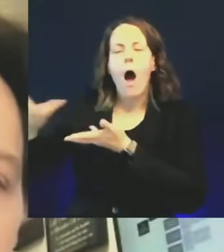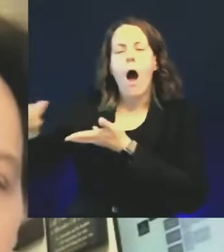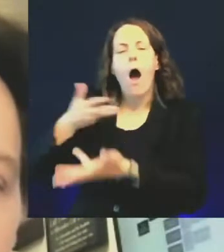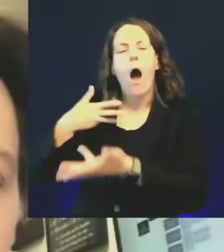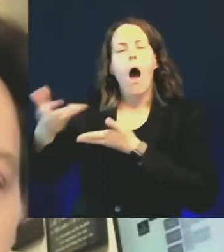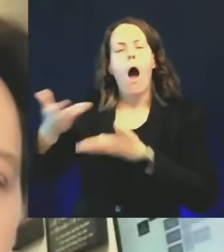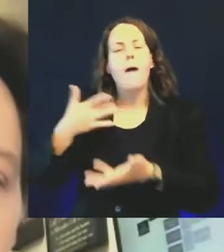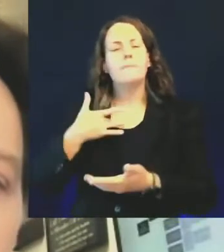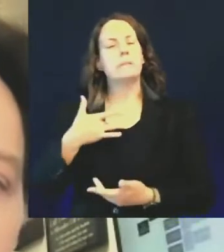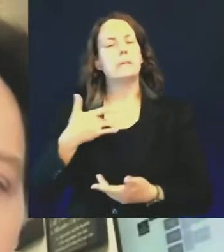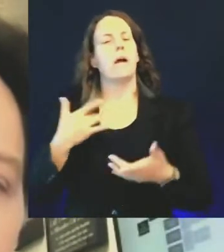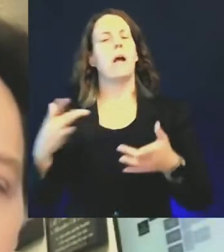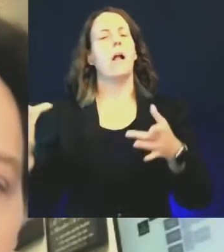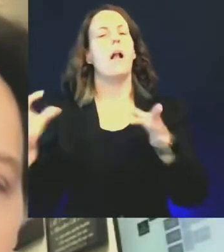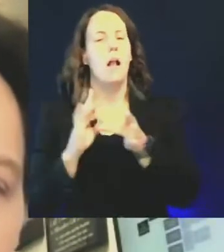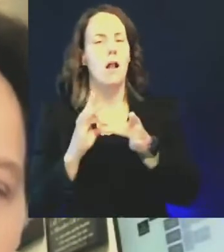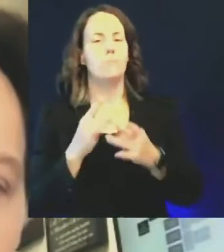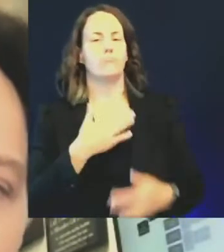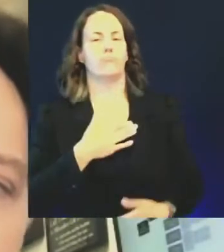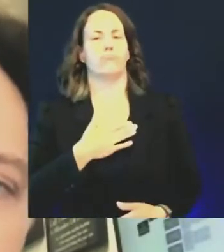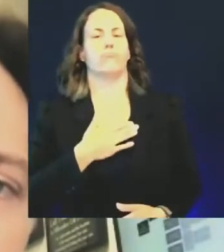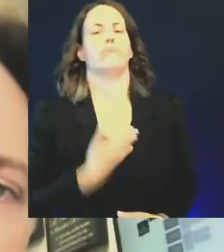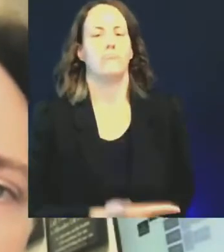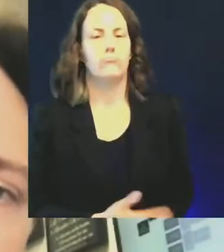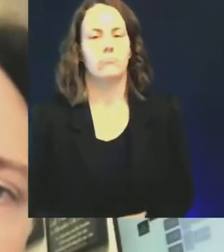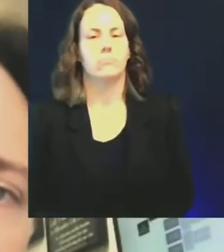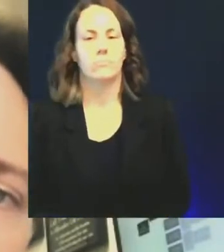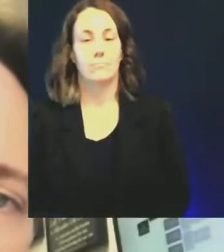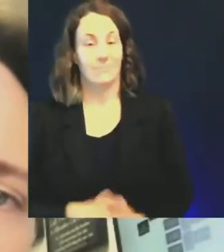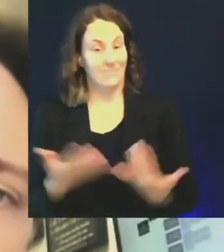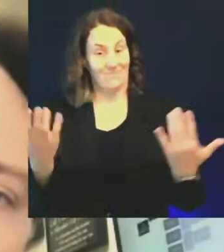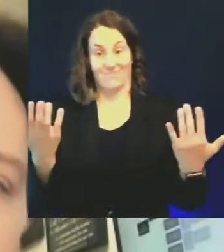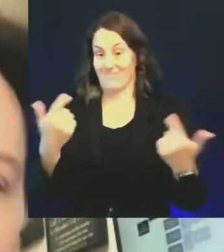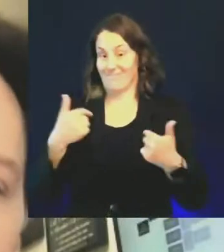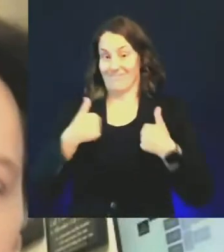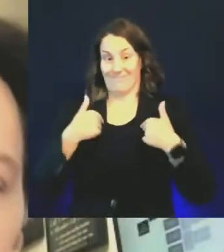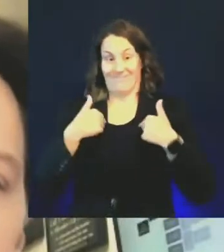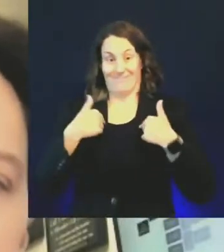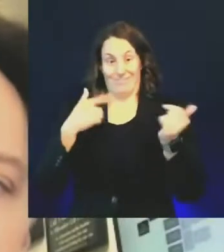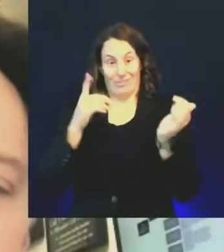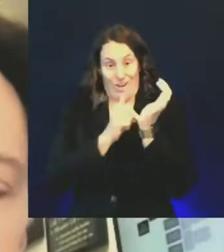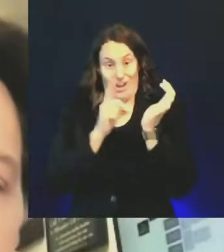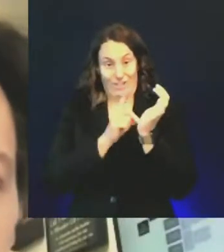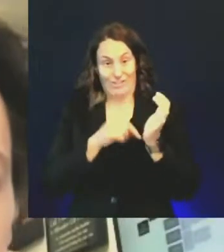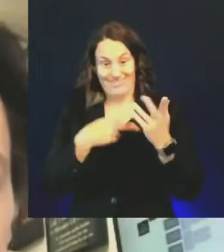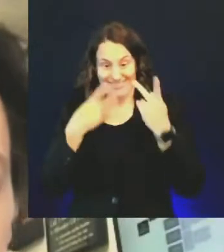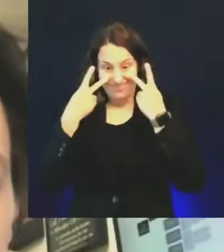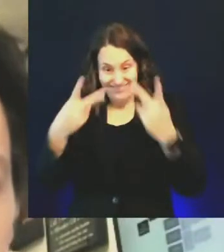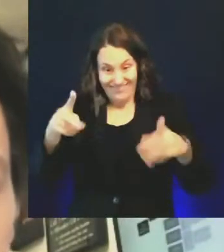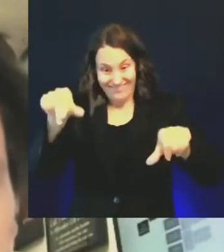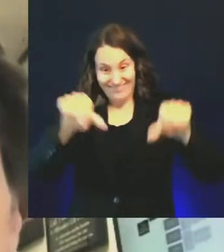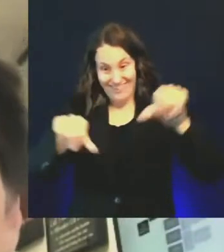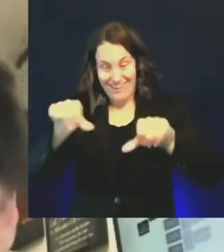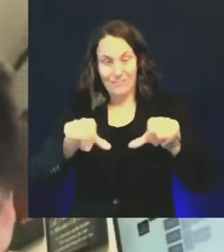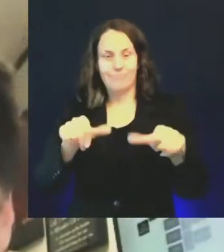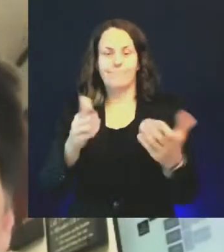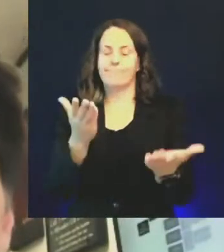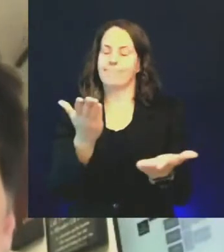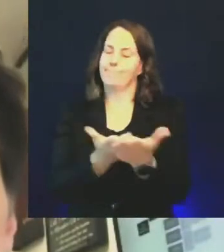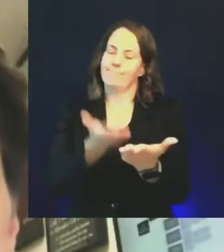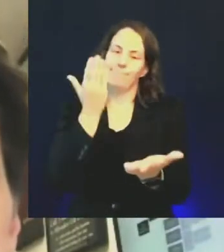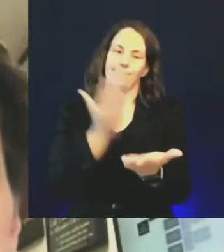the side of favoring the benefits of vaccines, over the risks and the uncertainty of those risks.